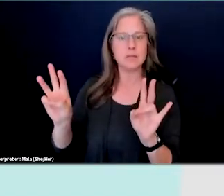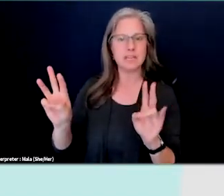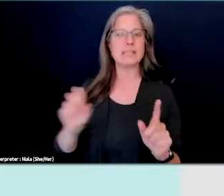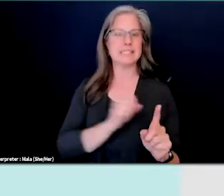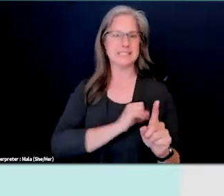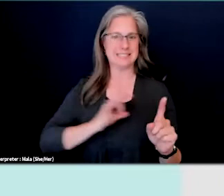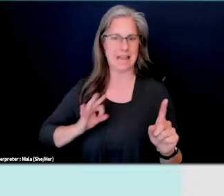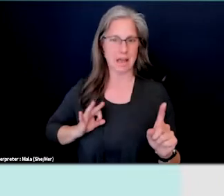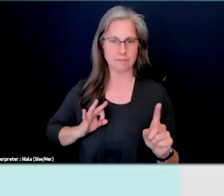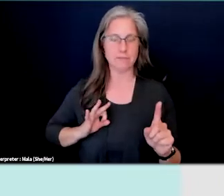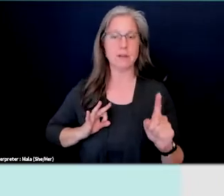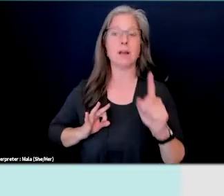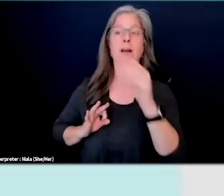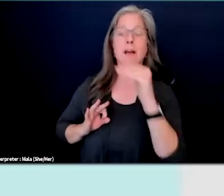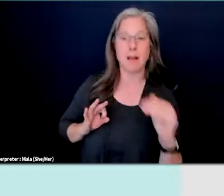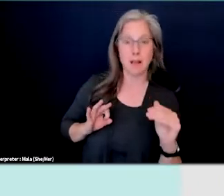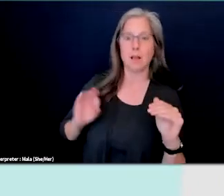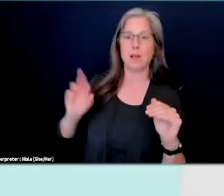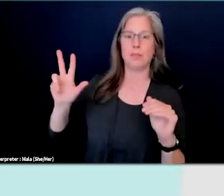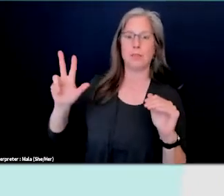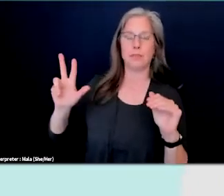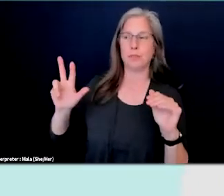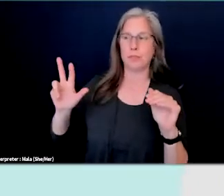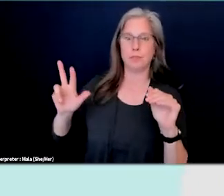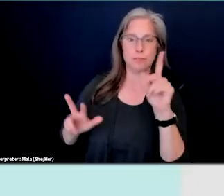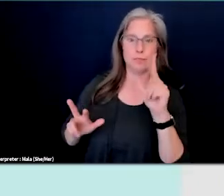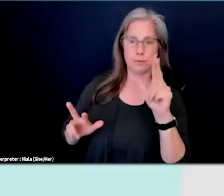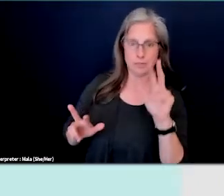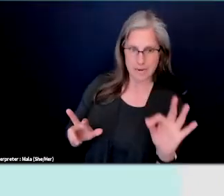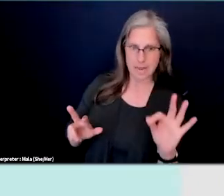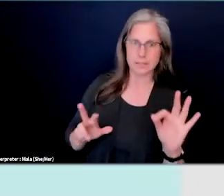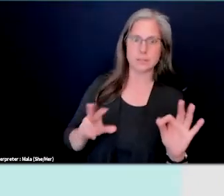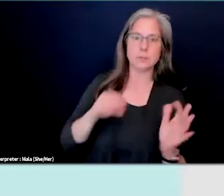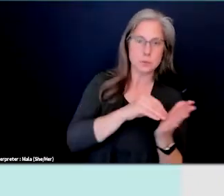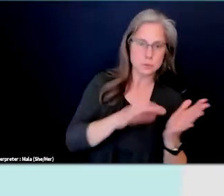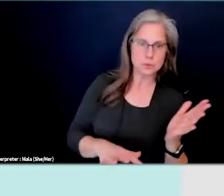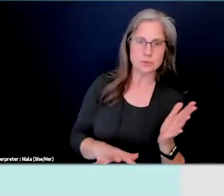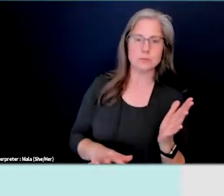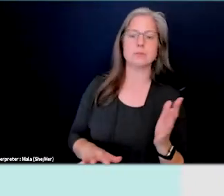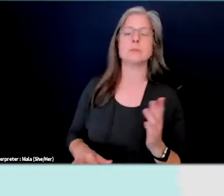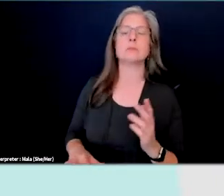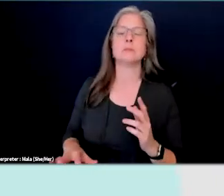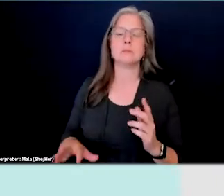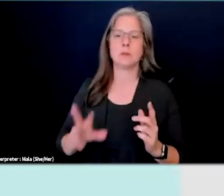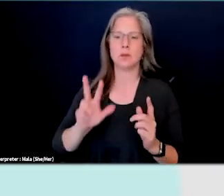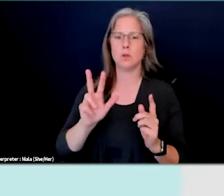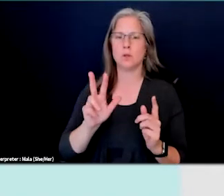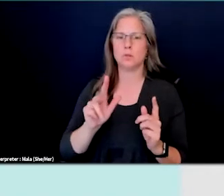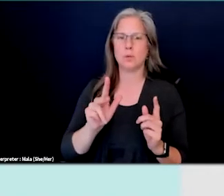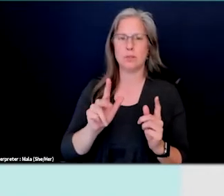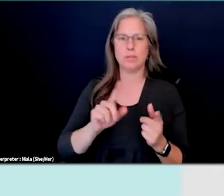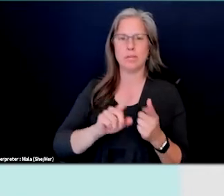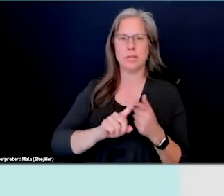cases, 39 are student cases, 25 of those in high school.